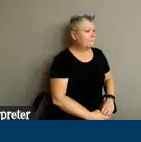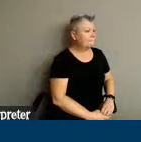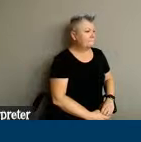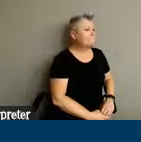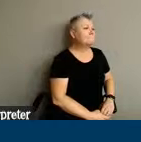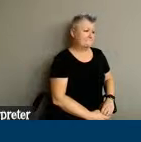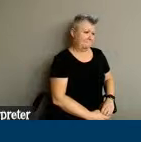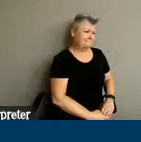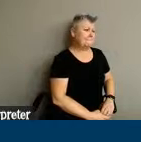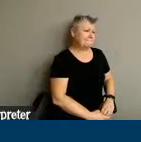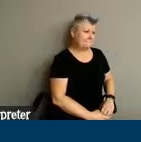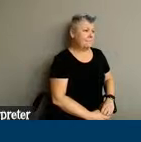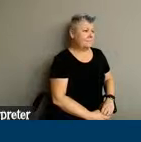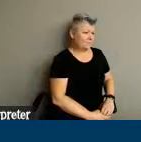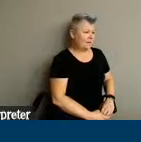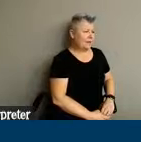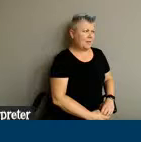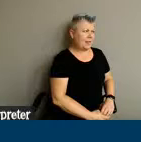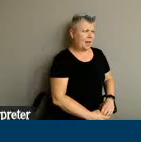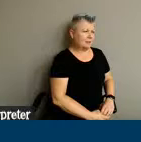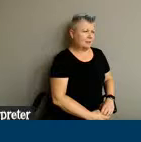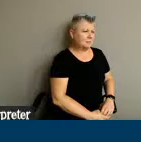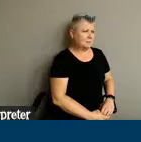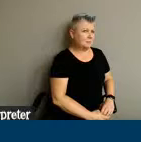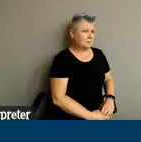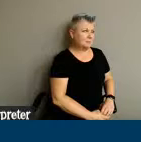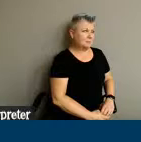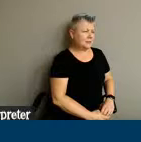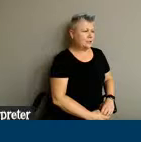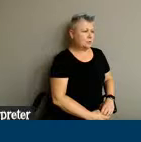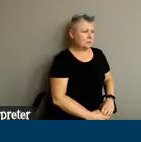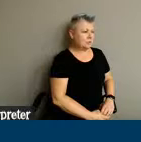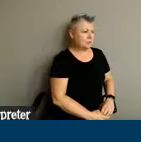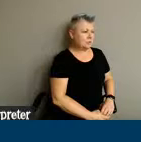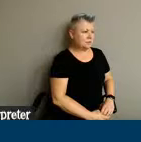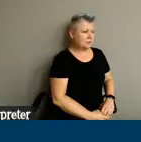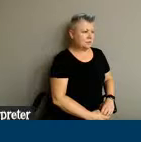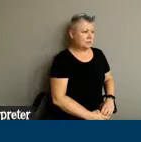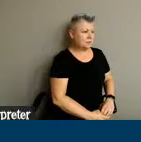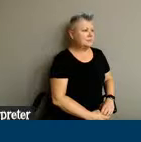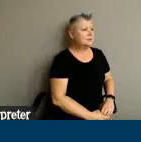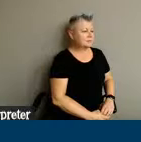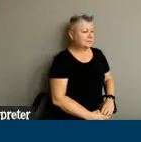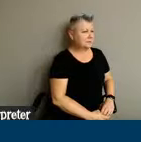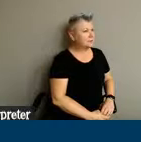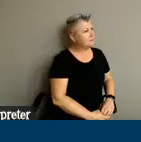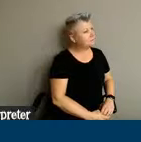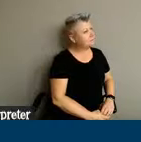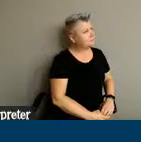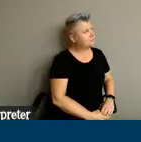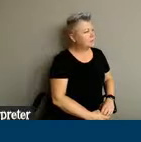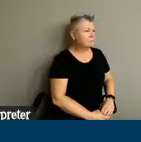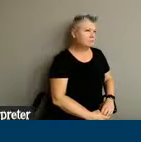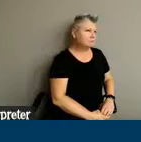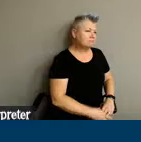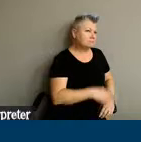All right. Dr. Couture, thank you for leading the colleagues to the